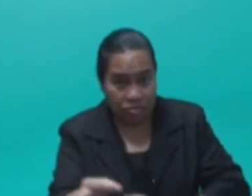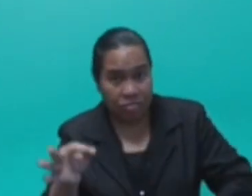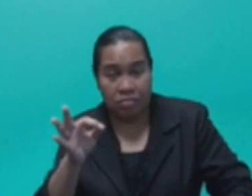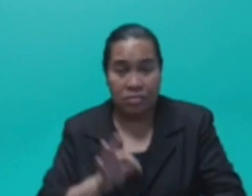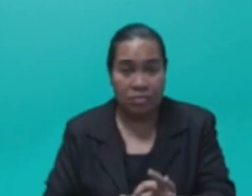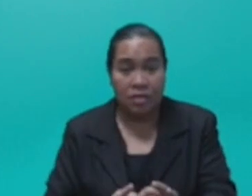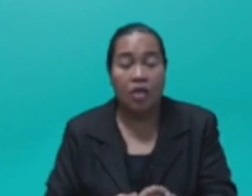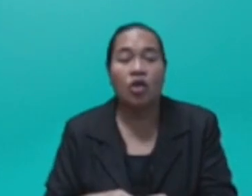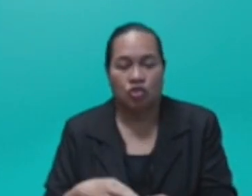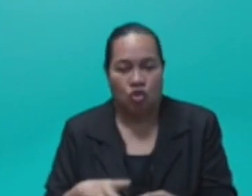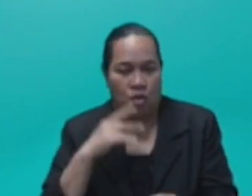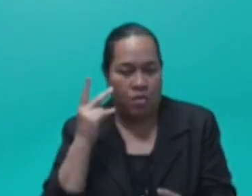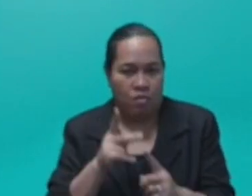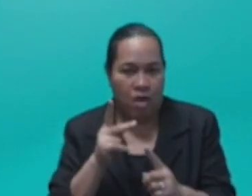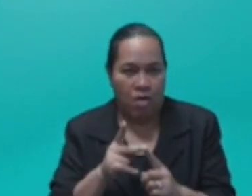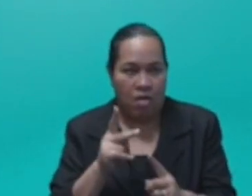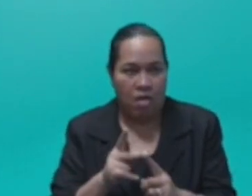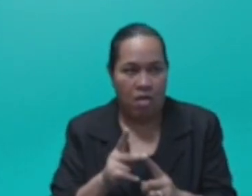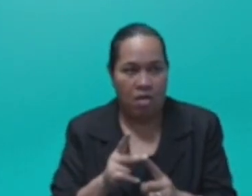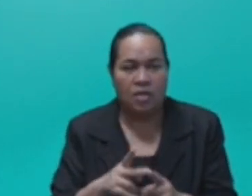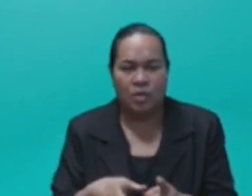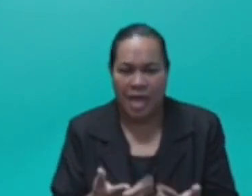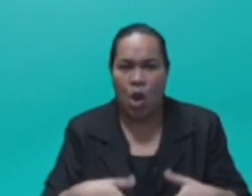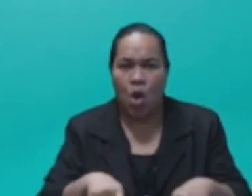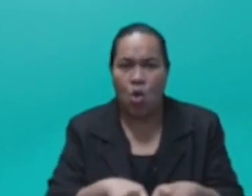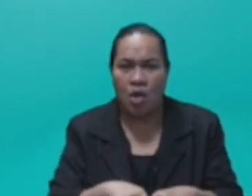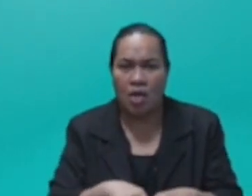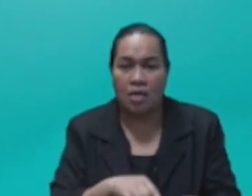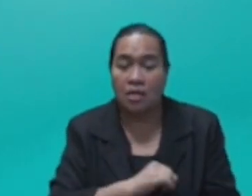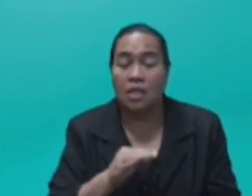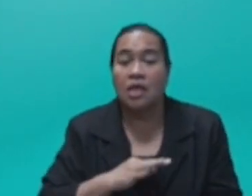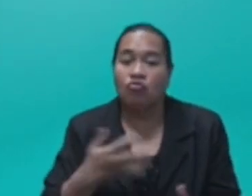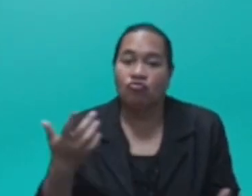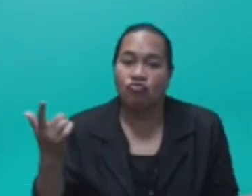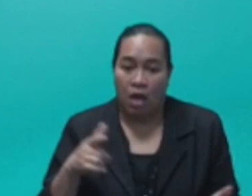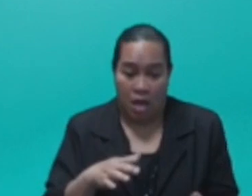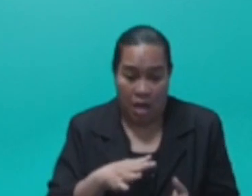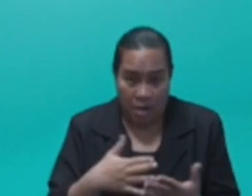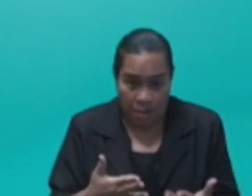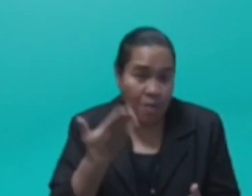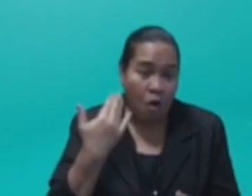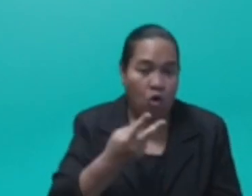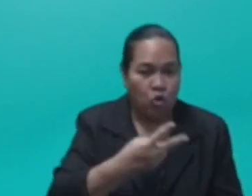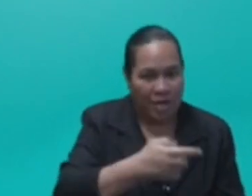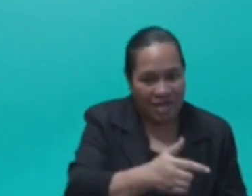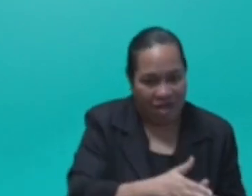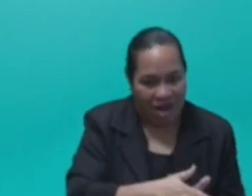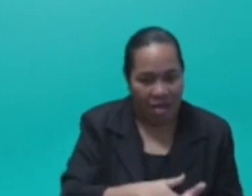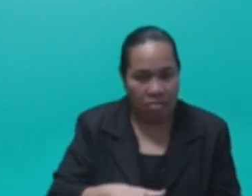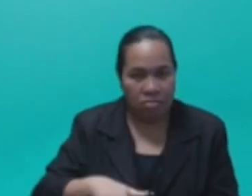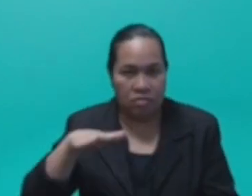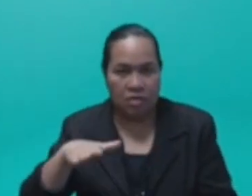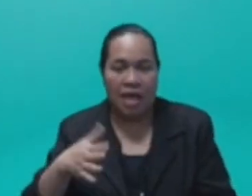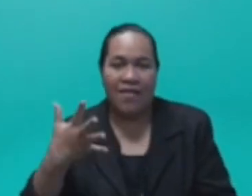localization, significantly increased the number of local judicial officers from 27 to 50, thereby reducing